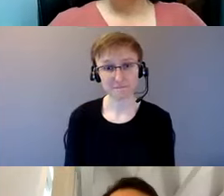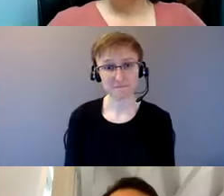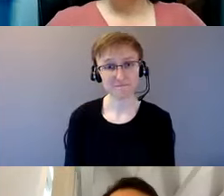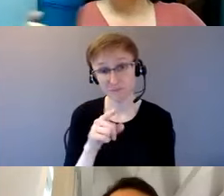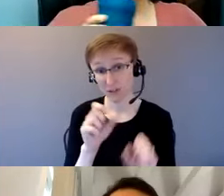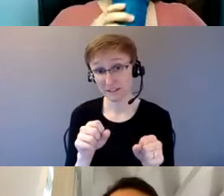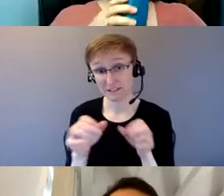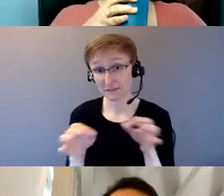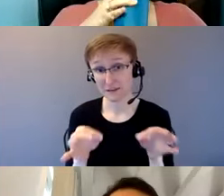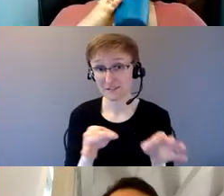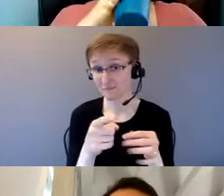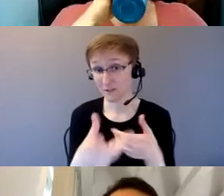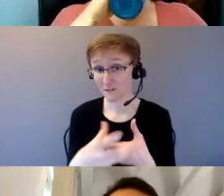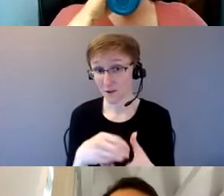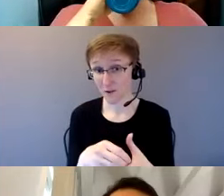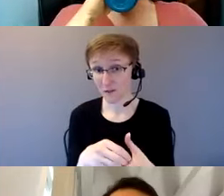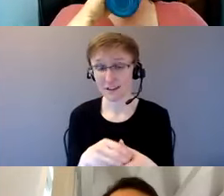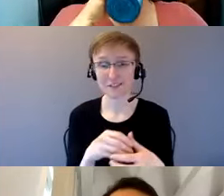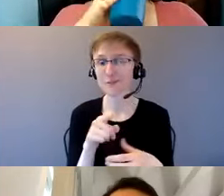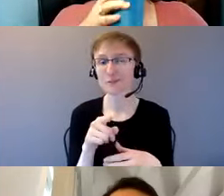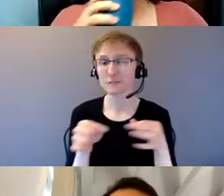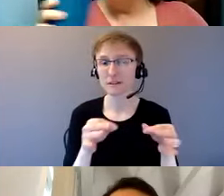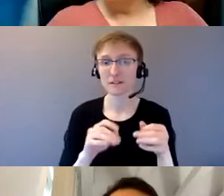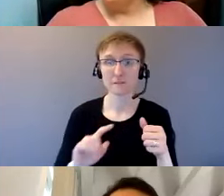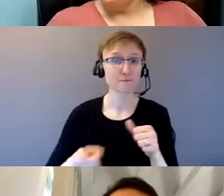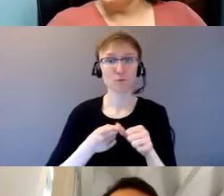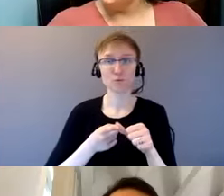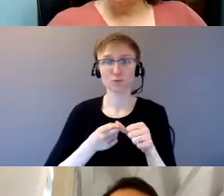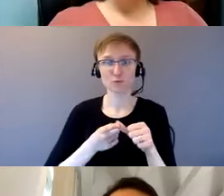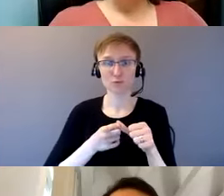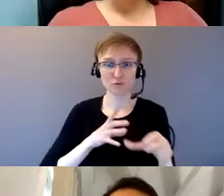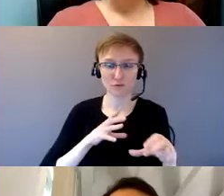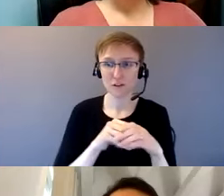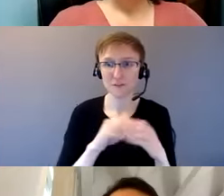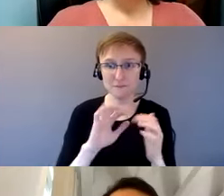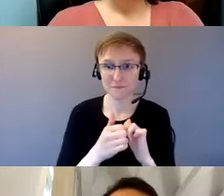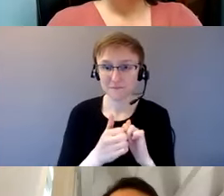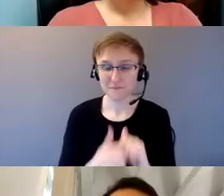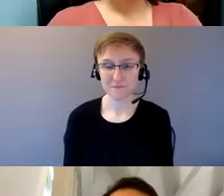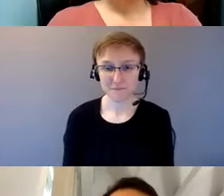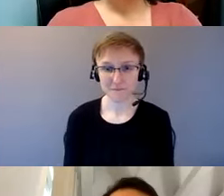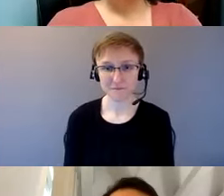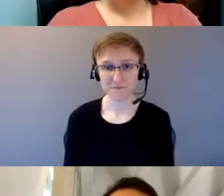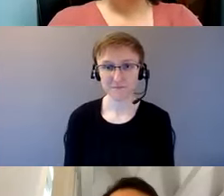and maybe even speak to us how you first get involved when this is brought to you and take us through. Thank you so much.